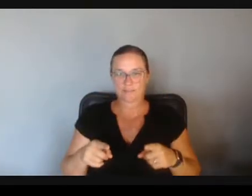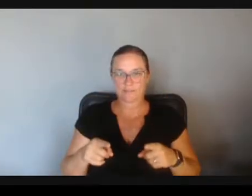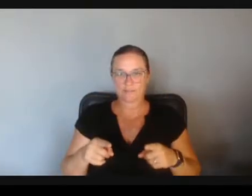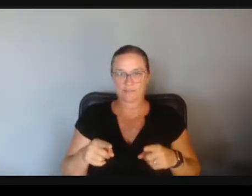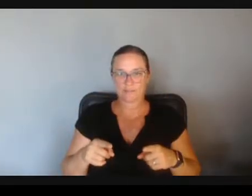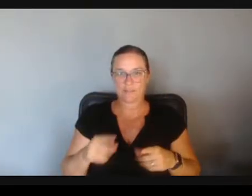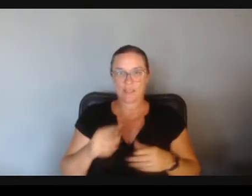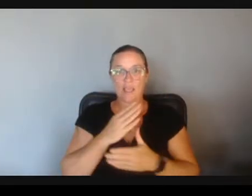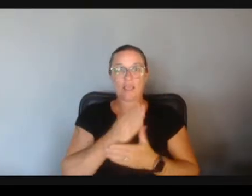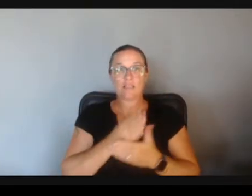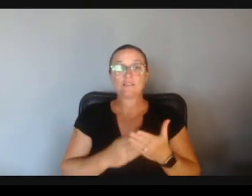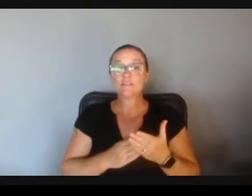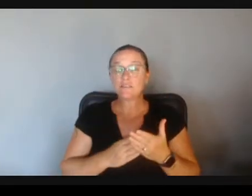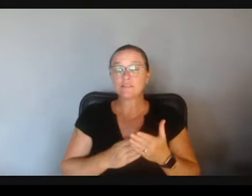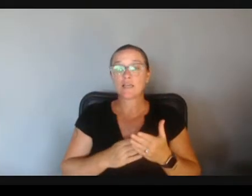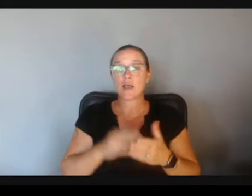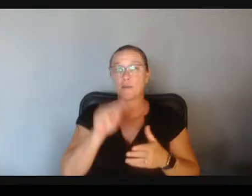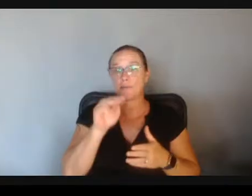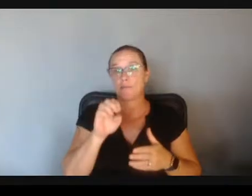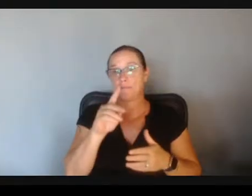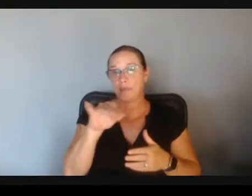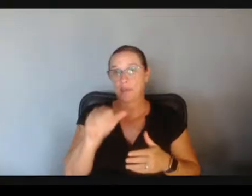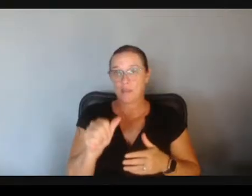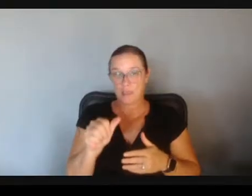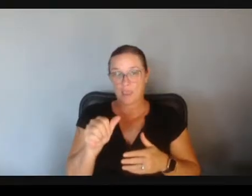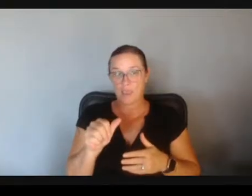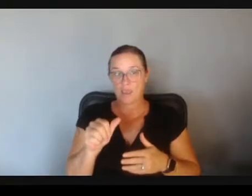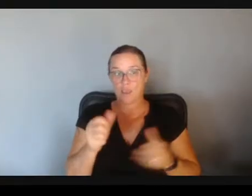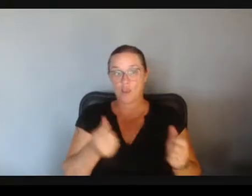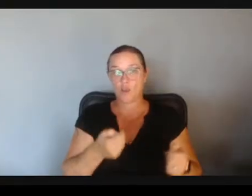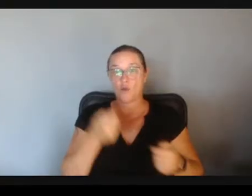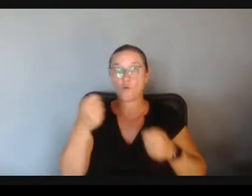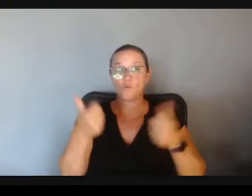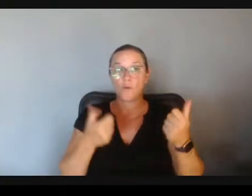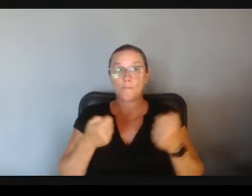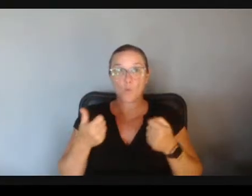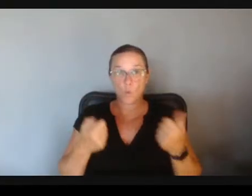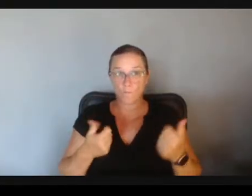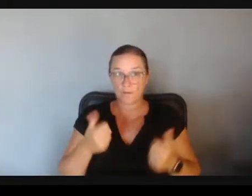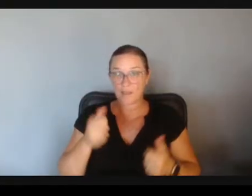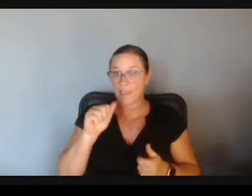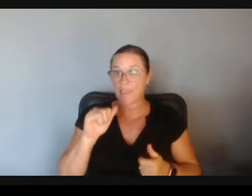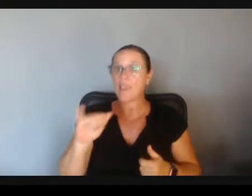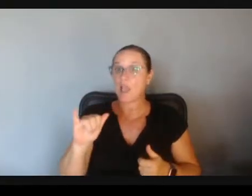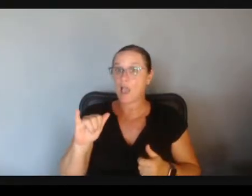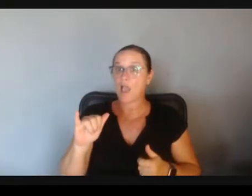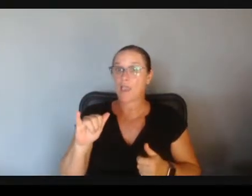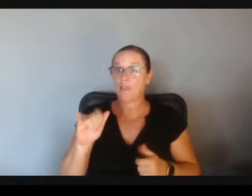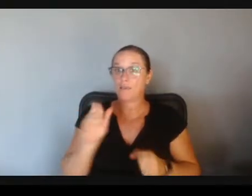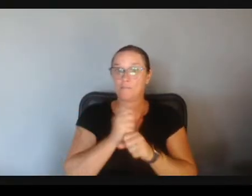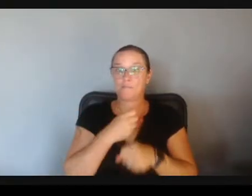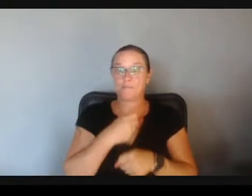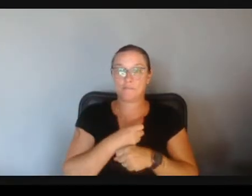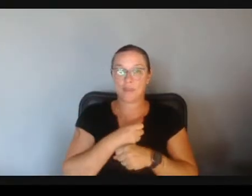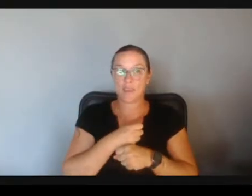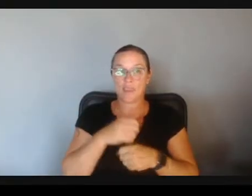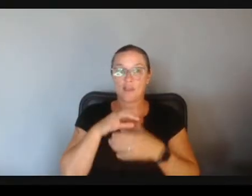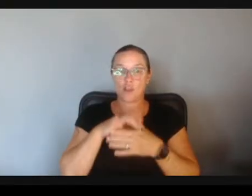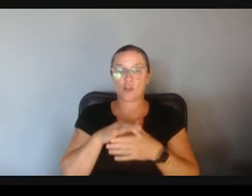some platforms out there removed said AI generated content after the